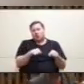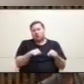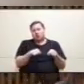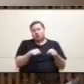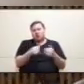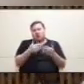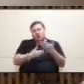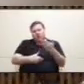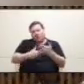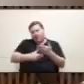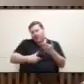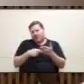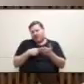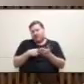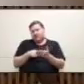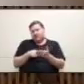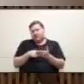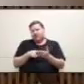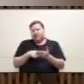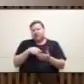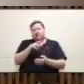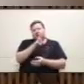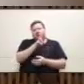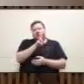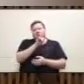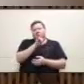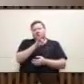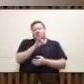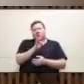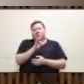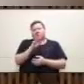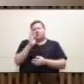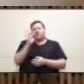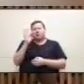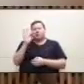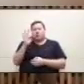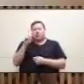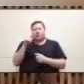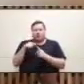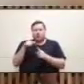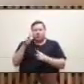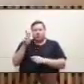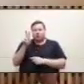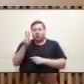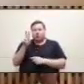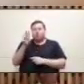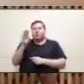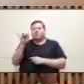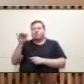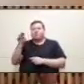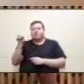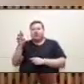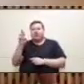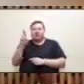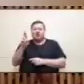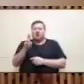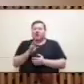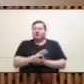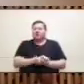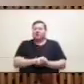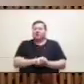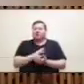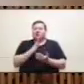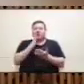paper our UIF and W stands at 3.2 billion. Honorable Member, I think we should